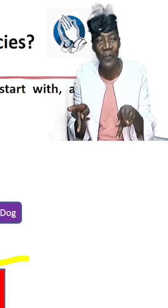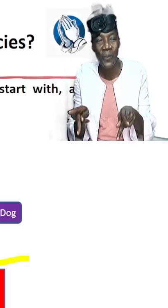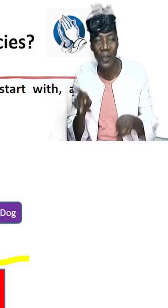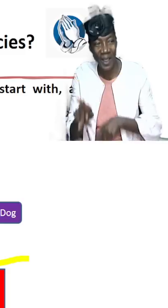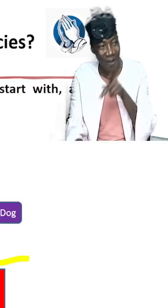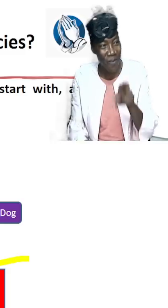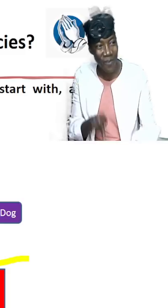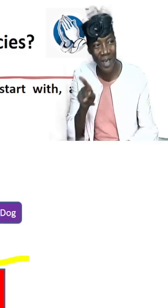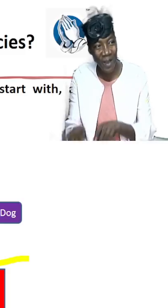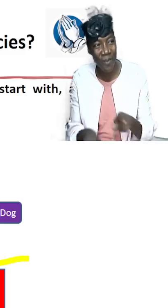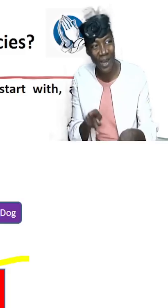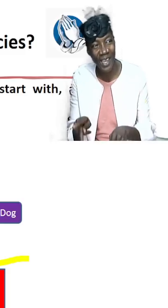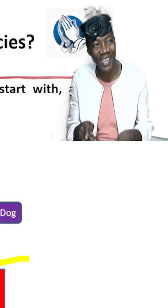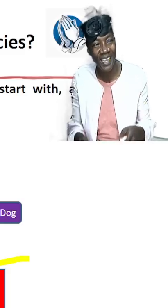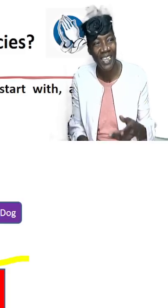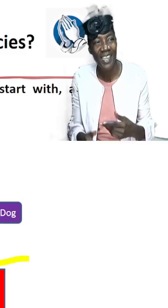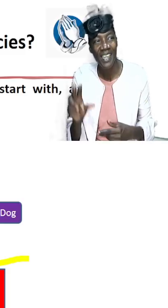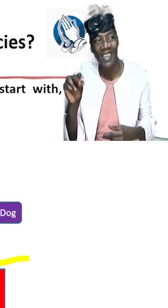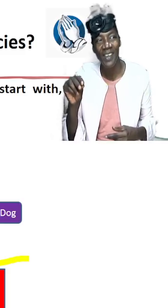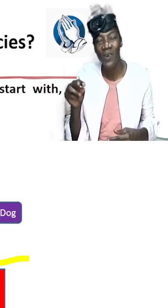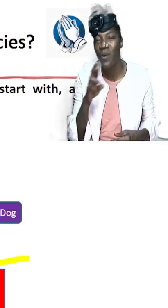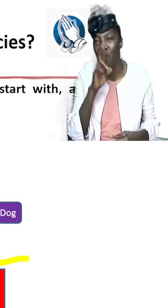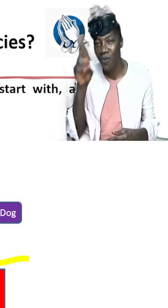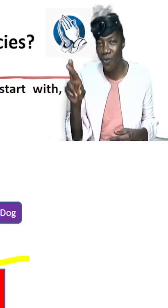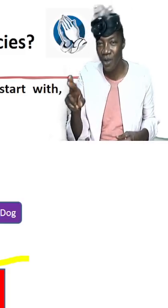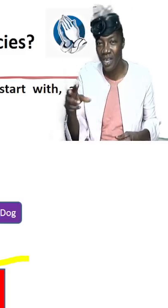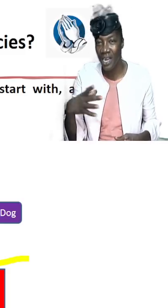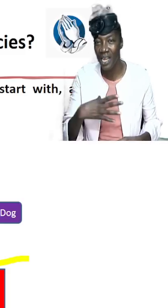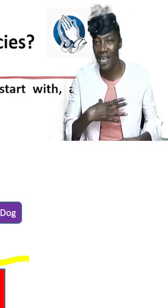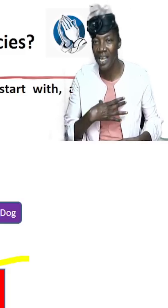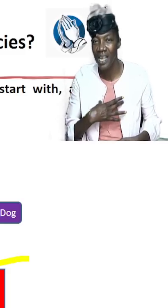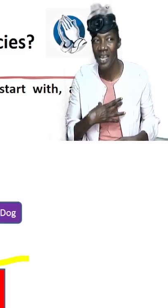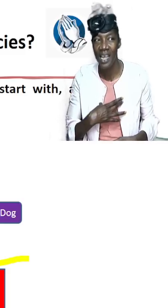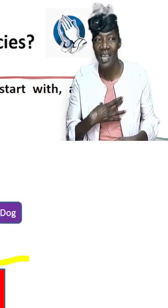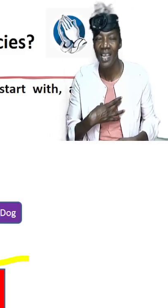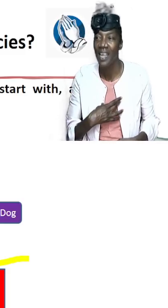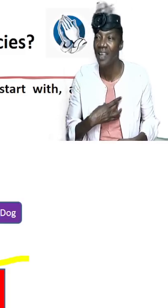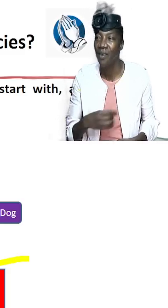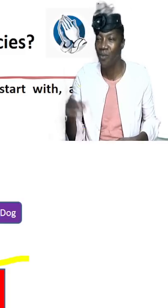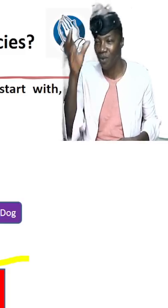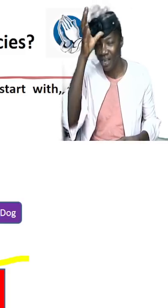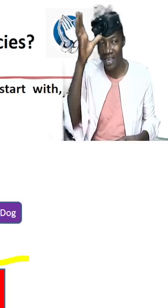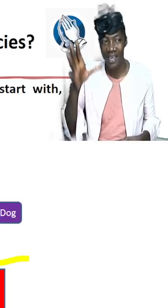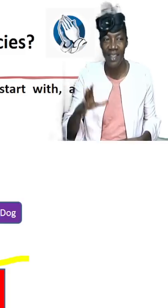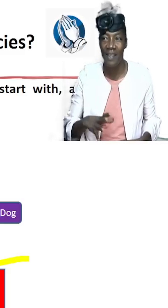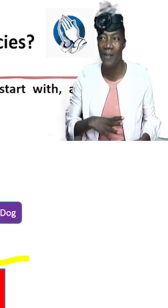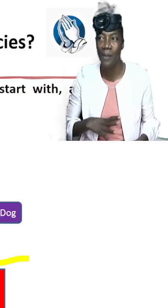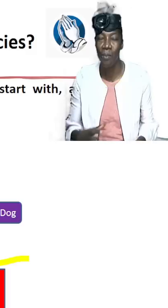If I am telling you that there really is not a real white man, because